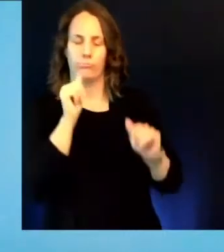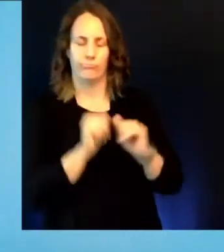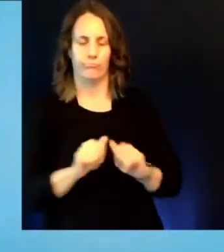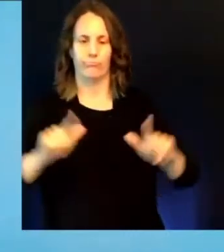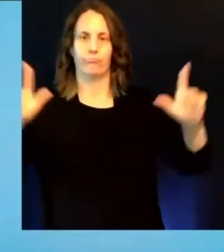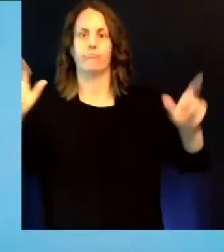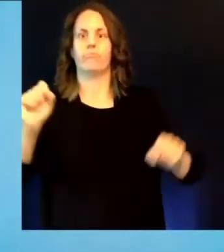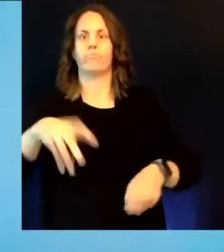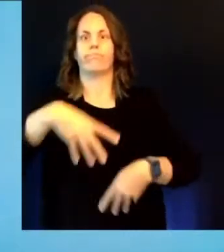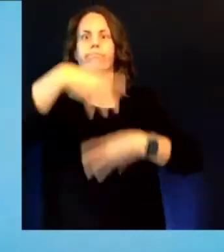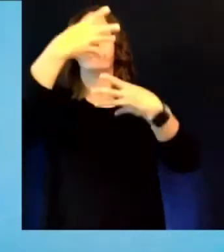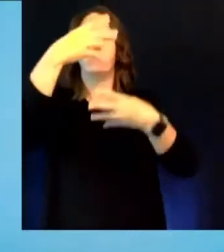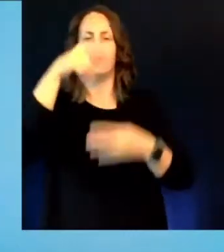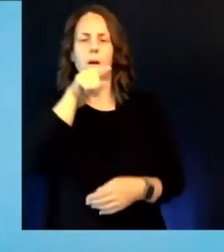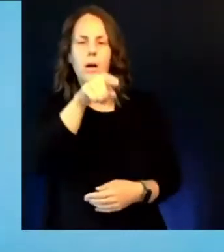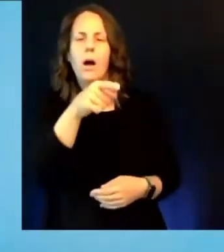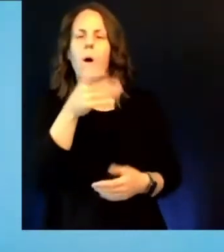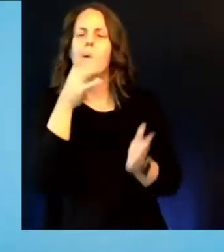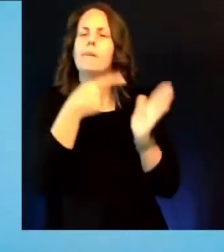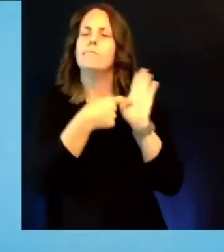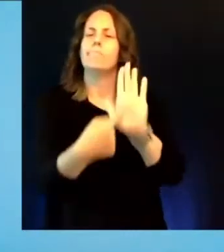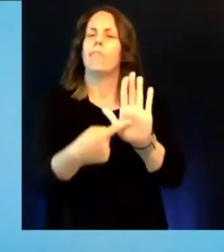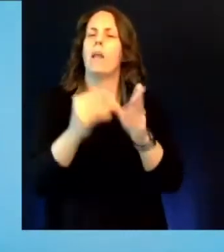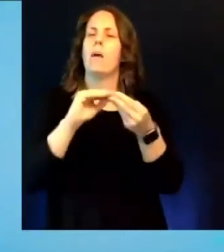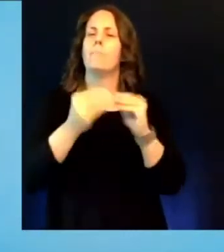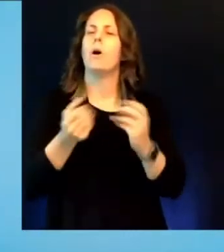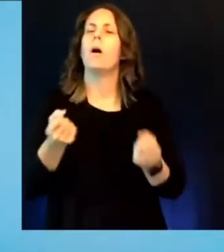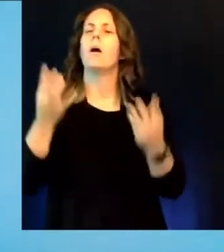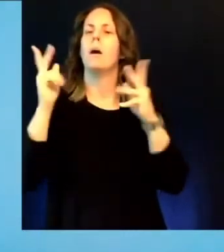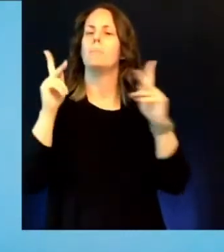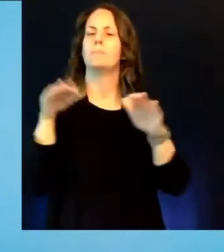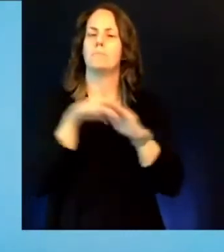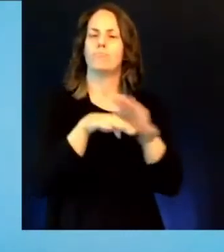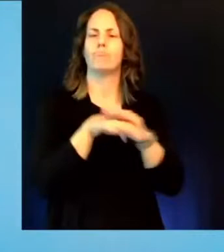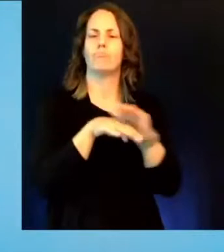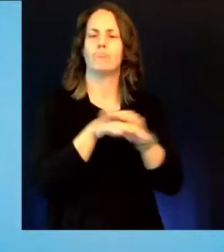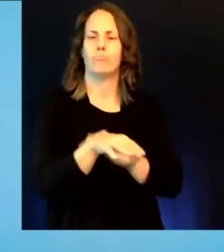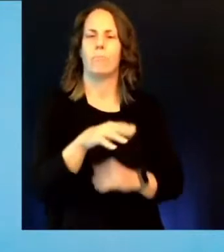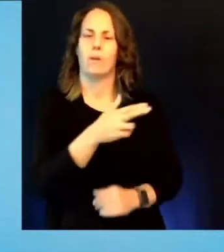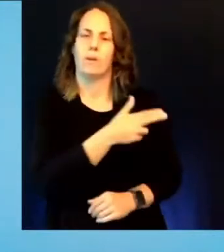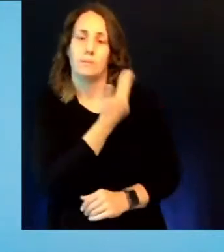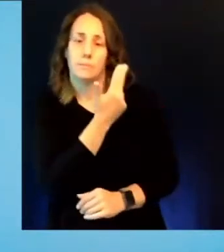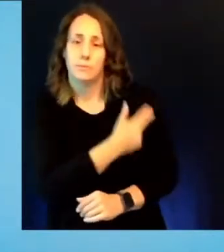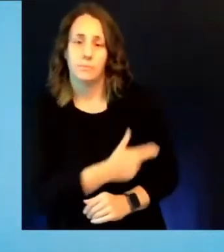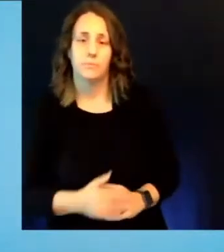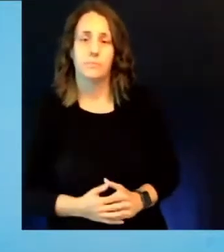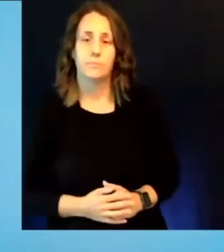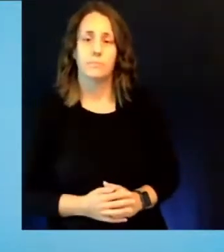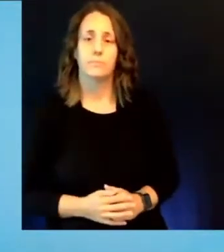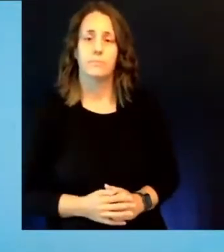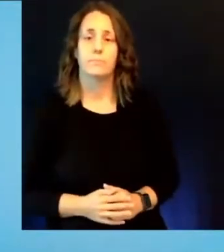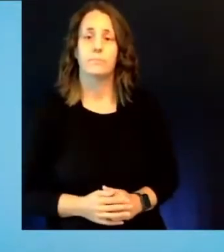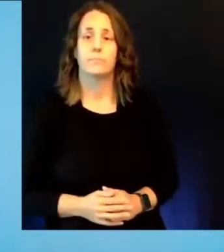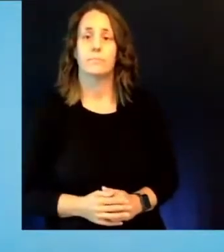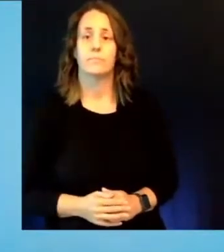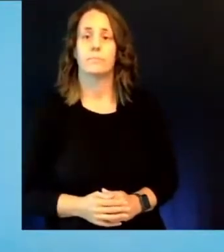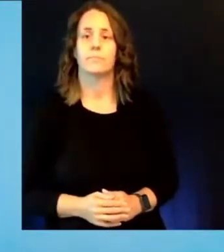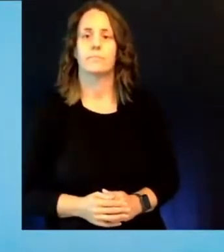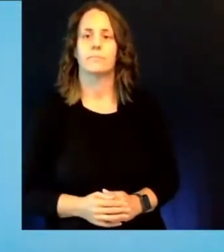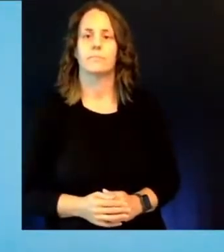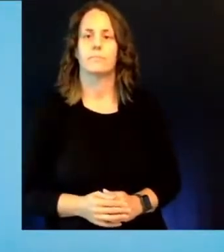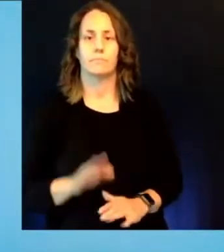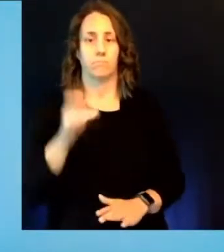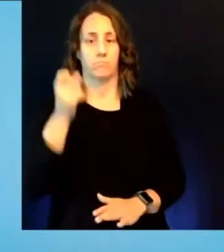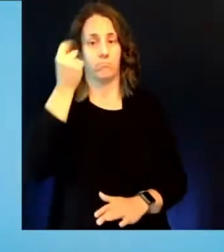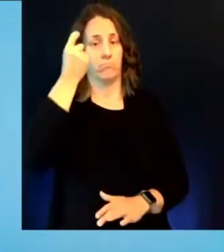at hospitalization data as reported in the Wisconsin Electronic Disease Surveillance System. So this is based on actual